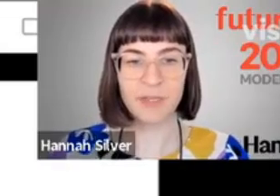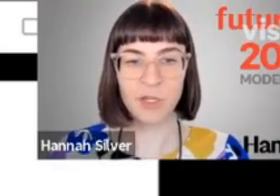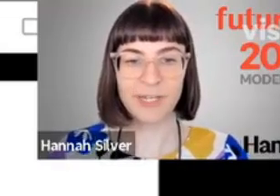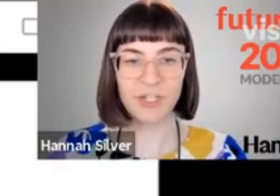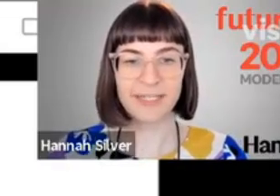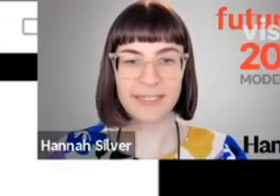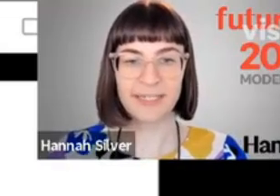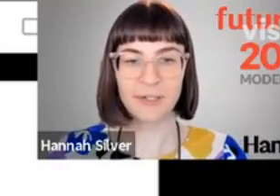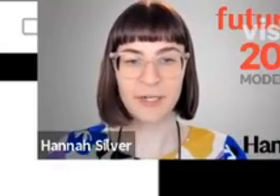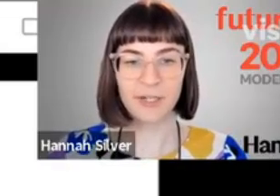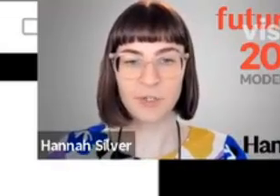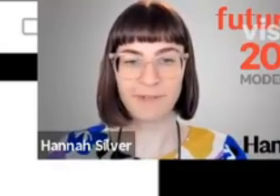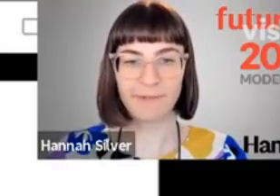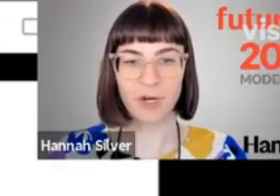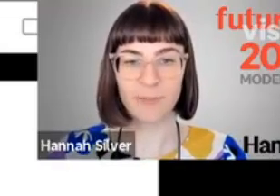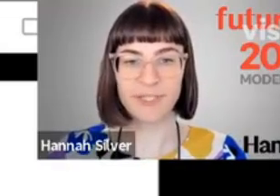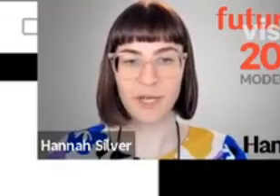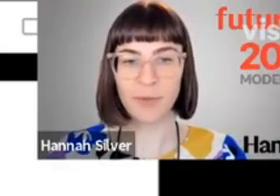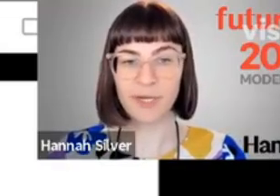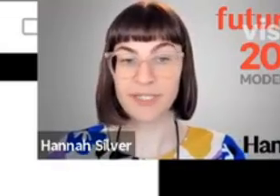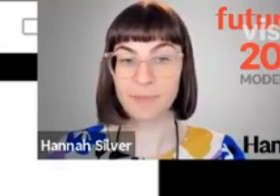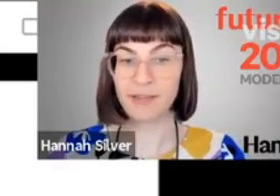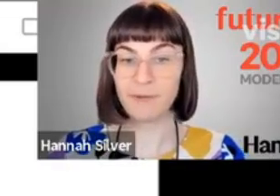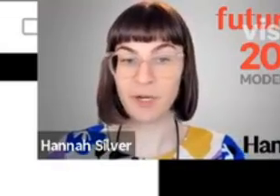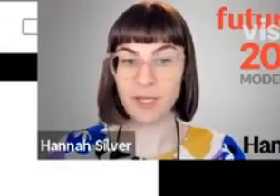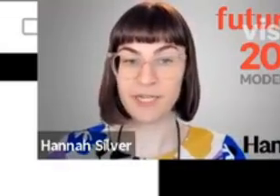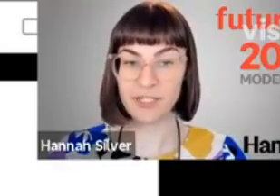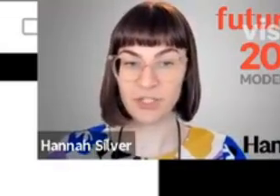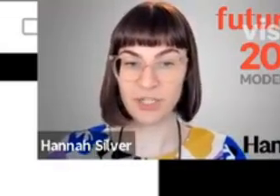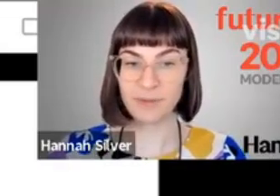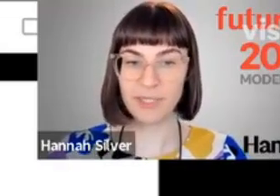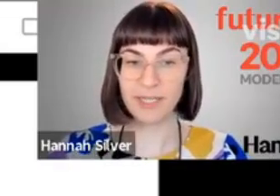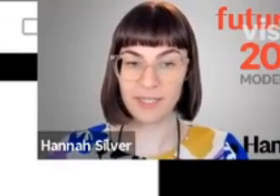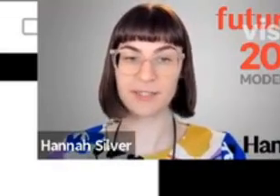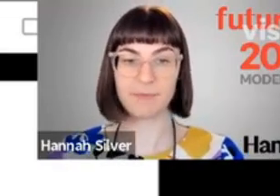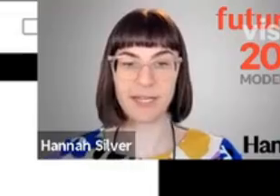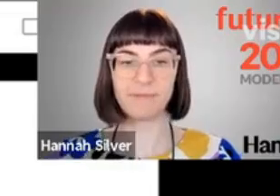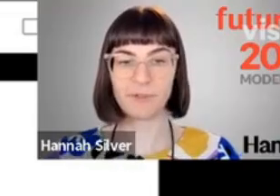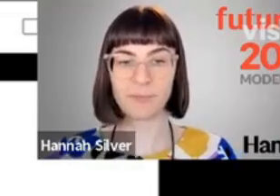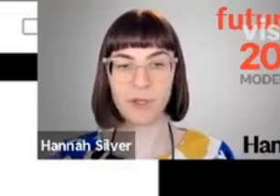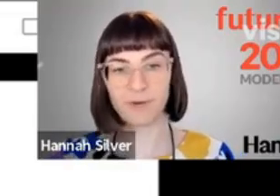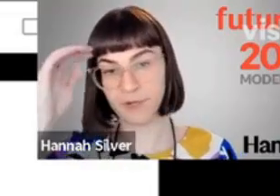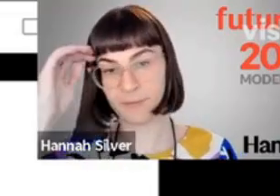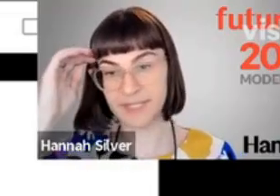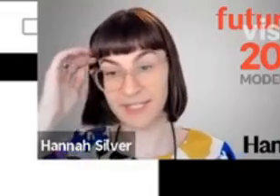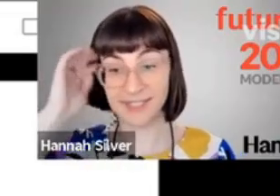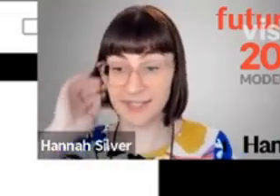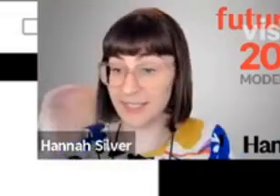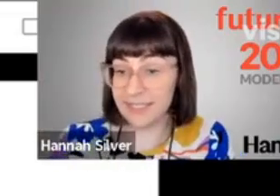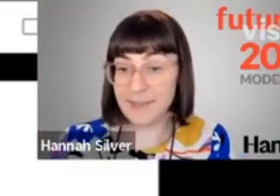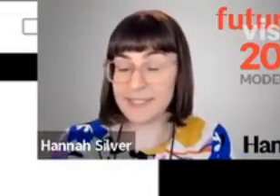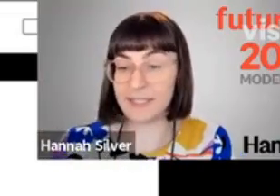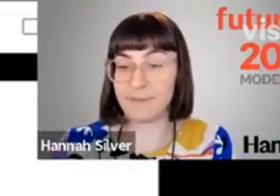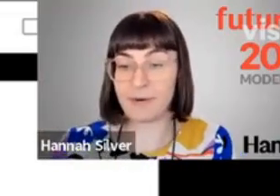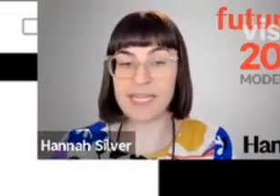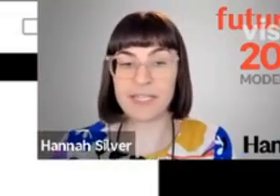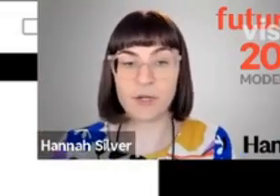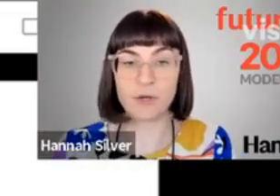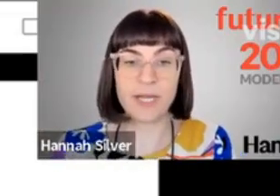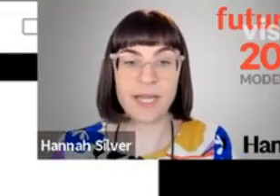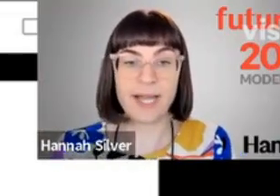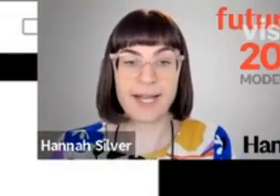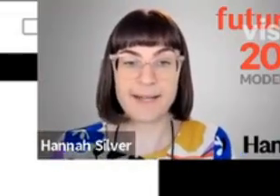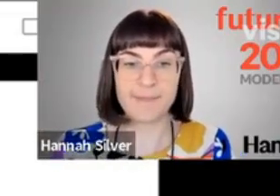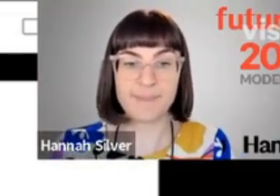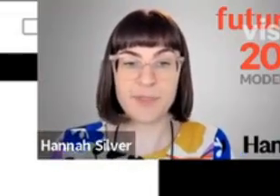the question is there an issue with firms not wanting to pay for accommodation? Because, right, for smaller firms, it's expensive, right?